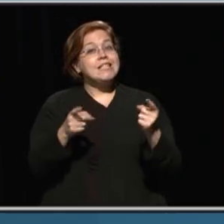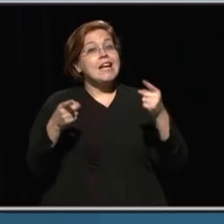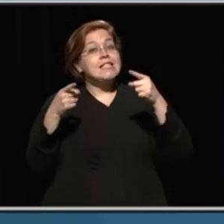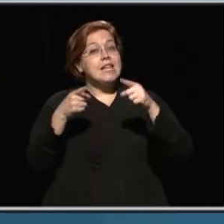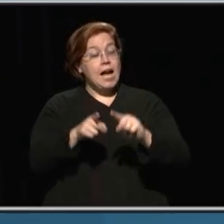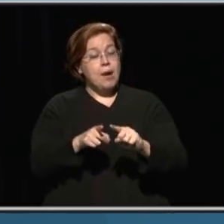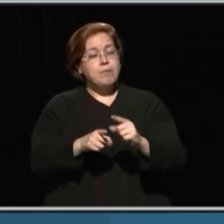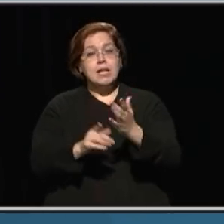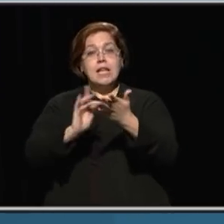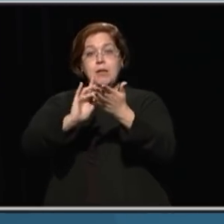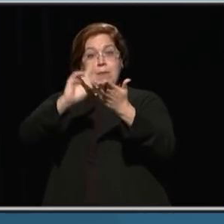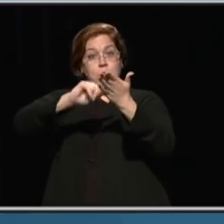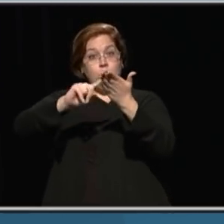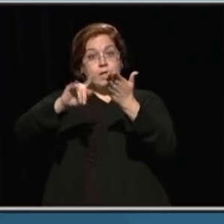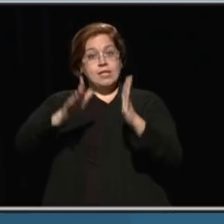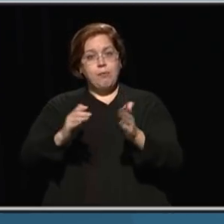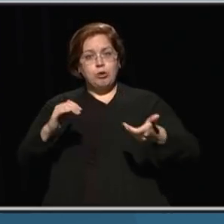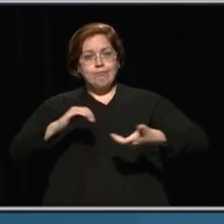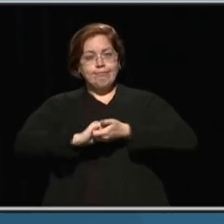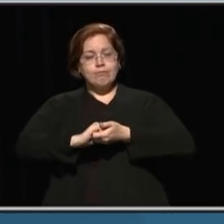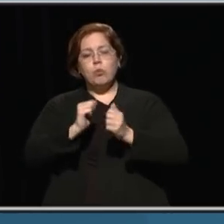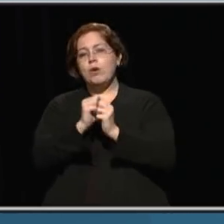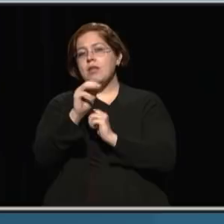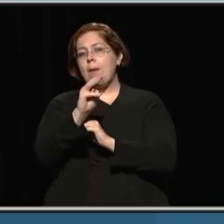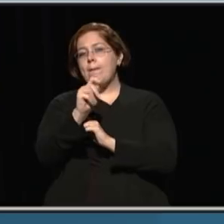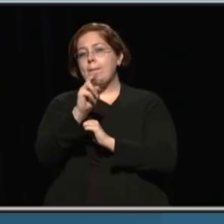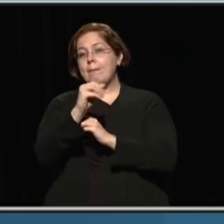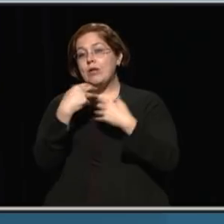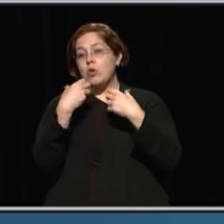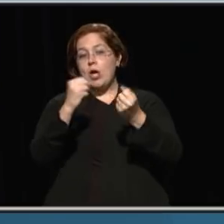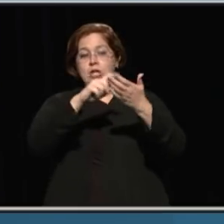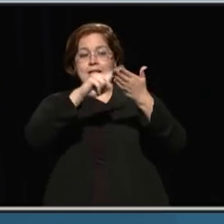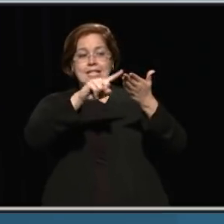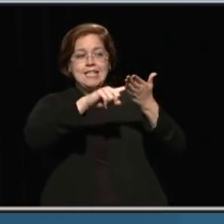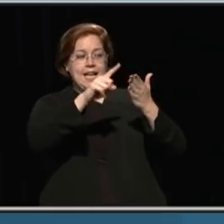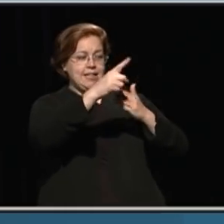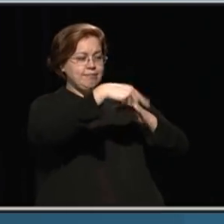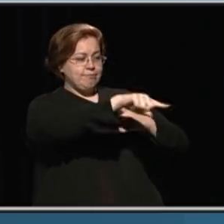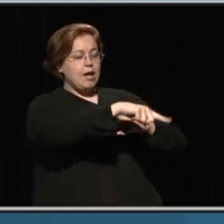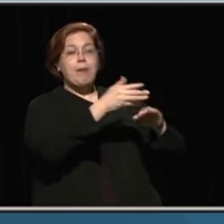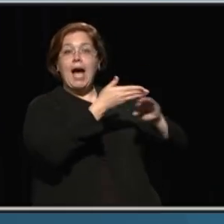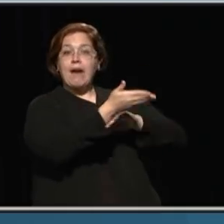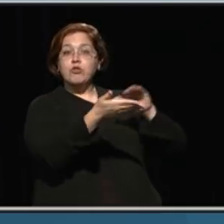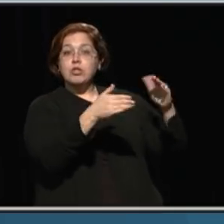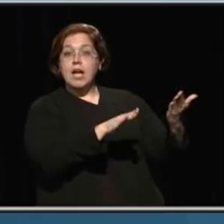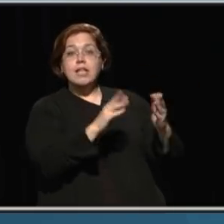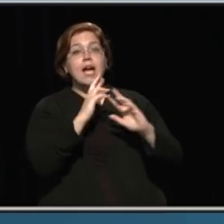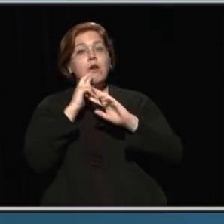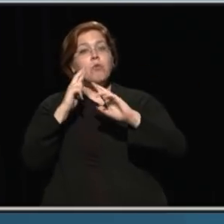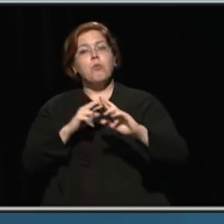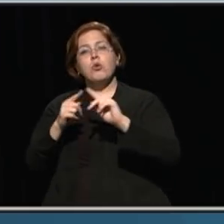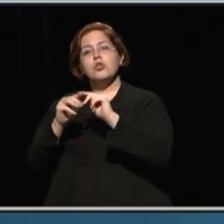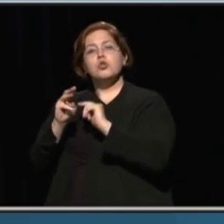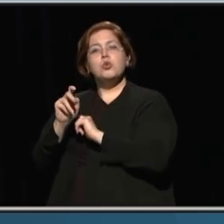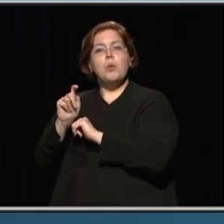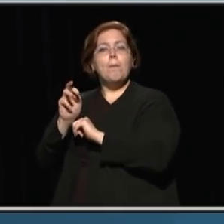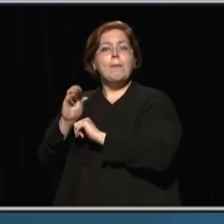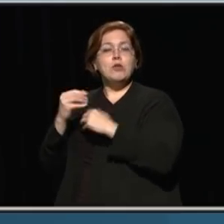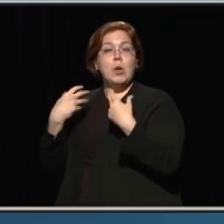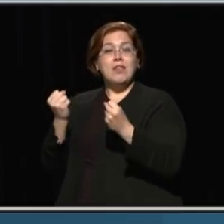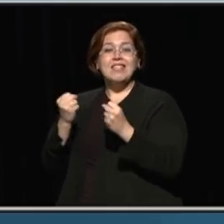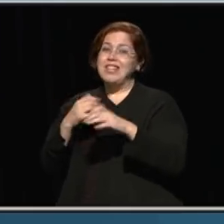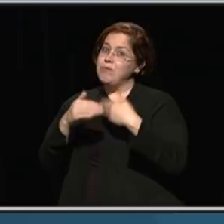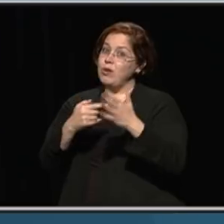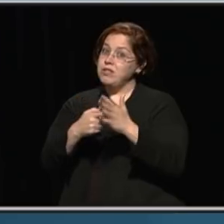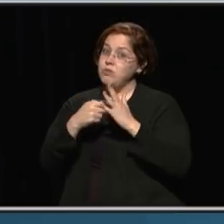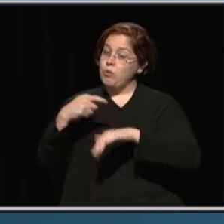the medical examiner, in partnership with Metro Health, tests them post-mortem and reports findings to Metro Health. This process takes a little bit